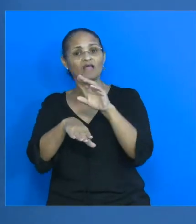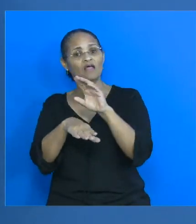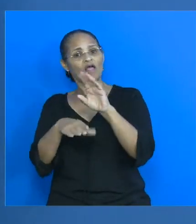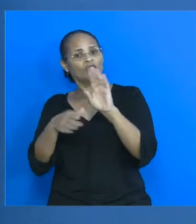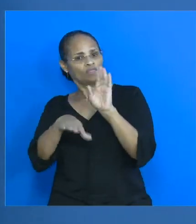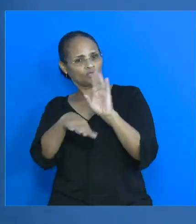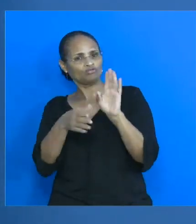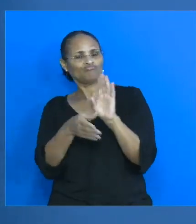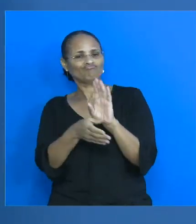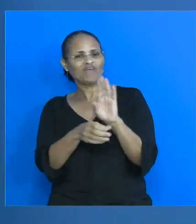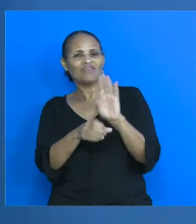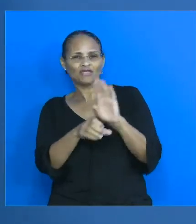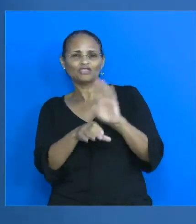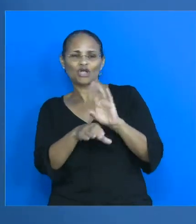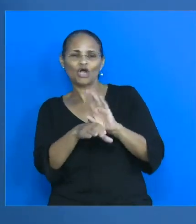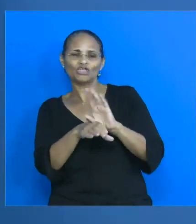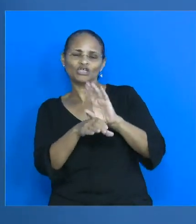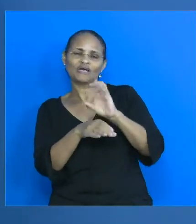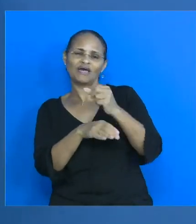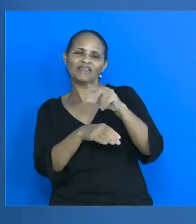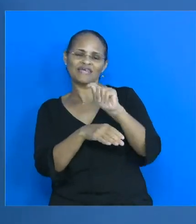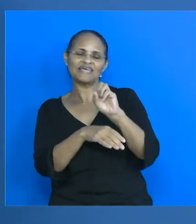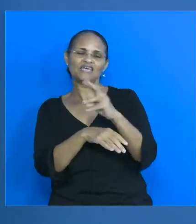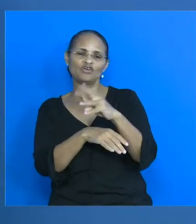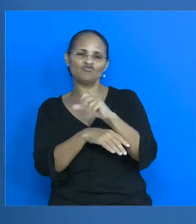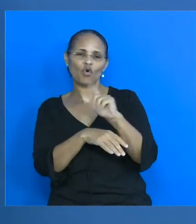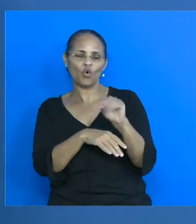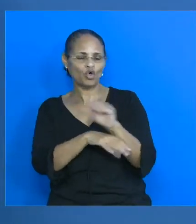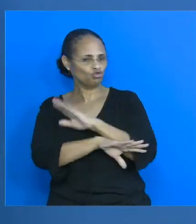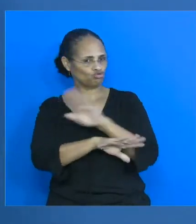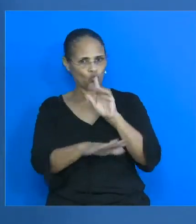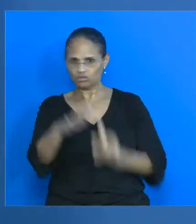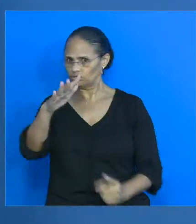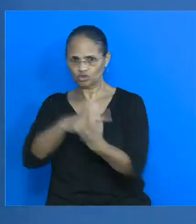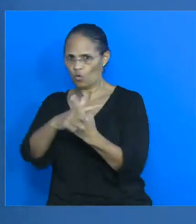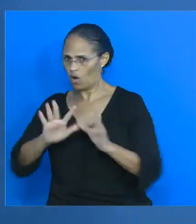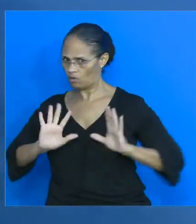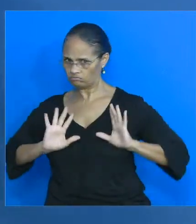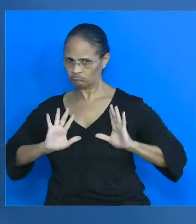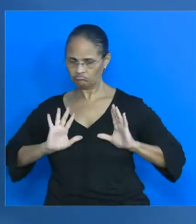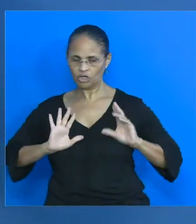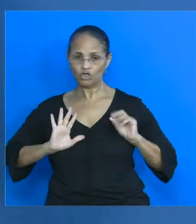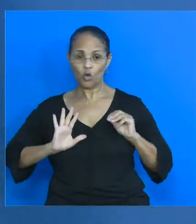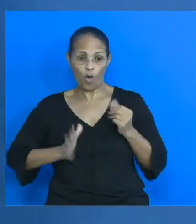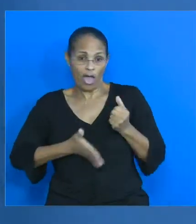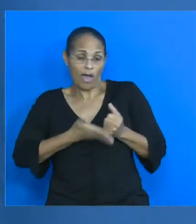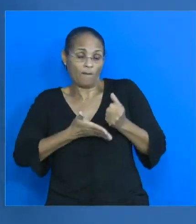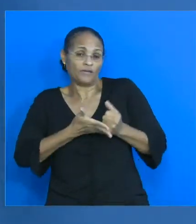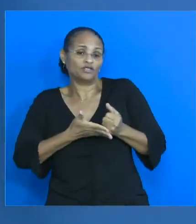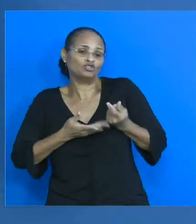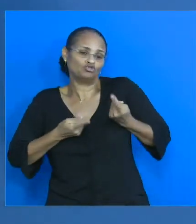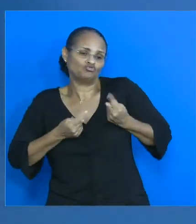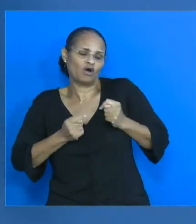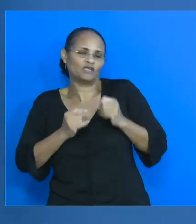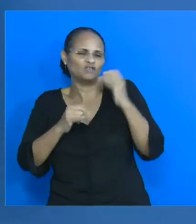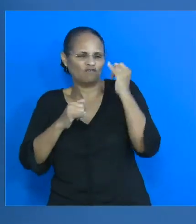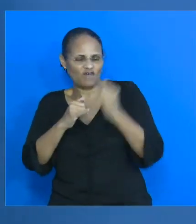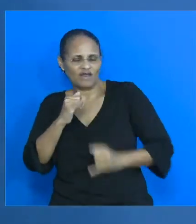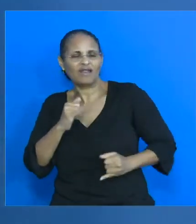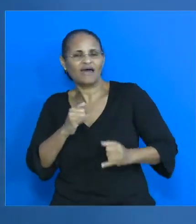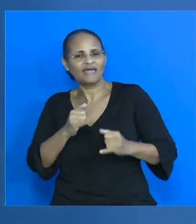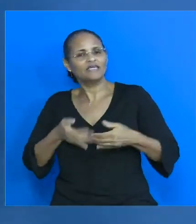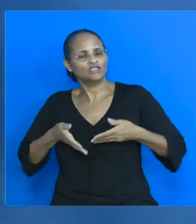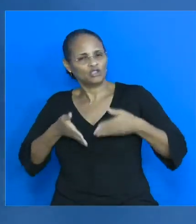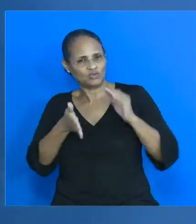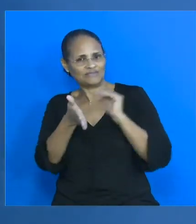certainly symptomatic people should not be just showing up at the pop-ups. However, we are looking to, and hopefully we'll be able to finalize. In fact, we sent a letter